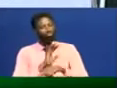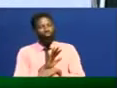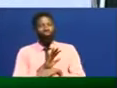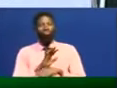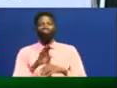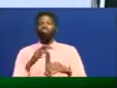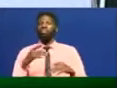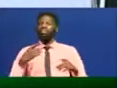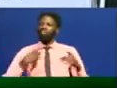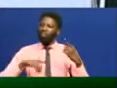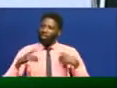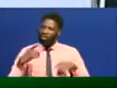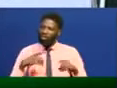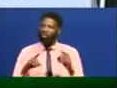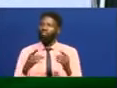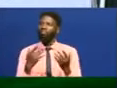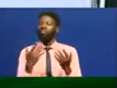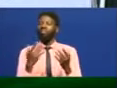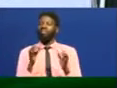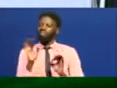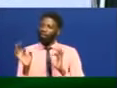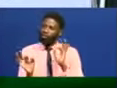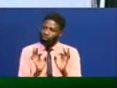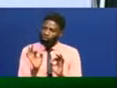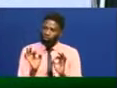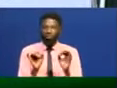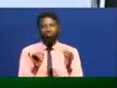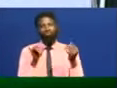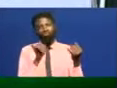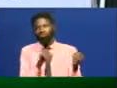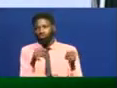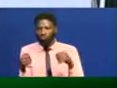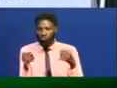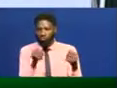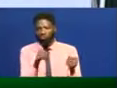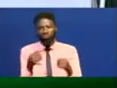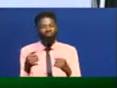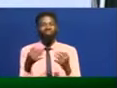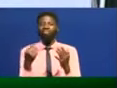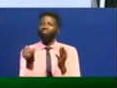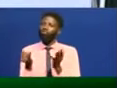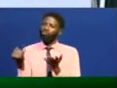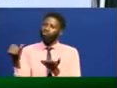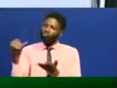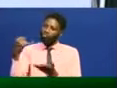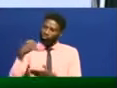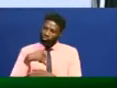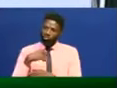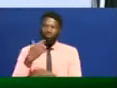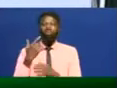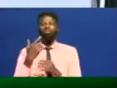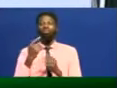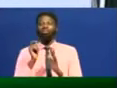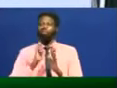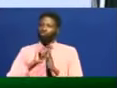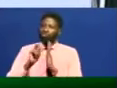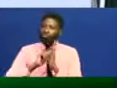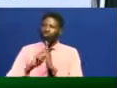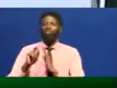in fashion, in pageantry, in fine art, in the literary arts,